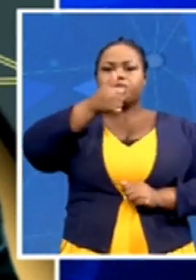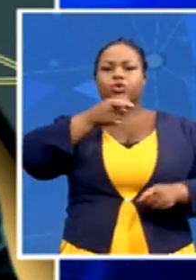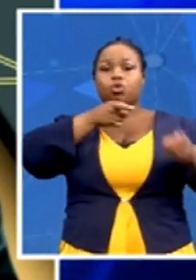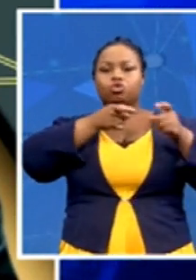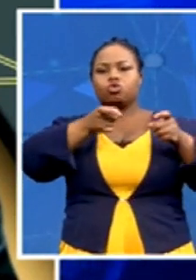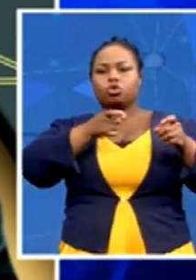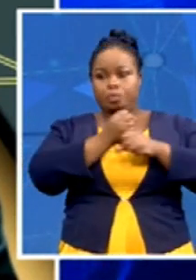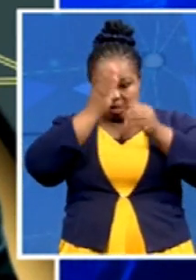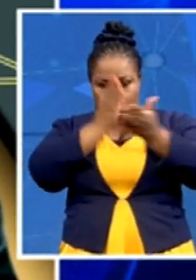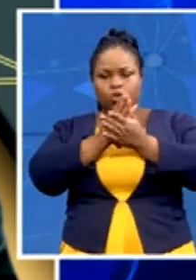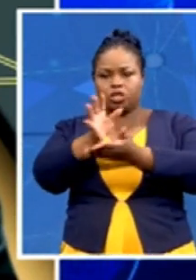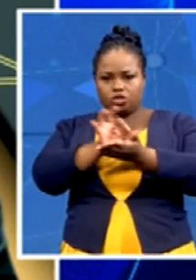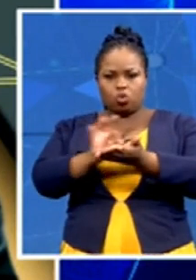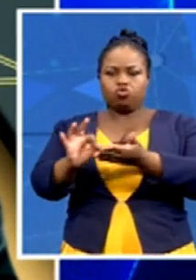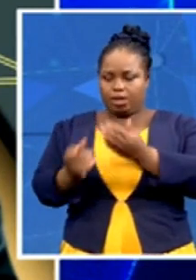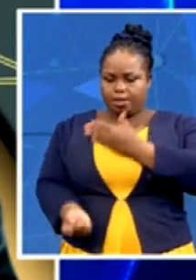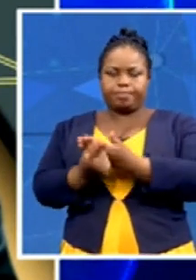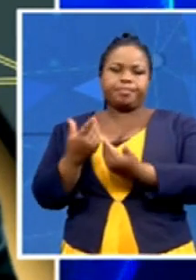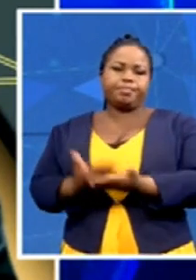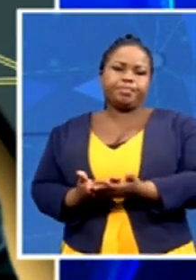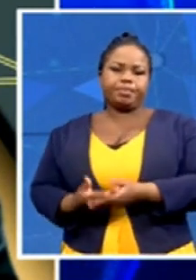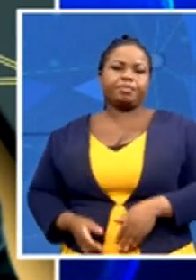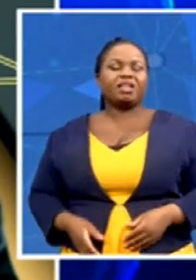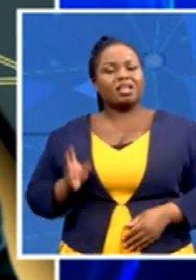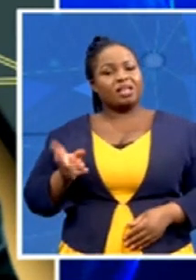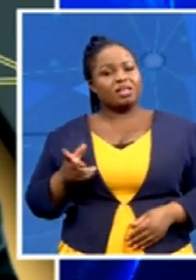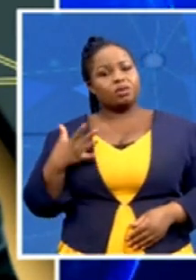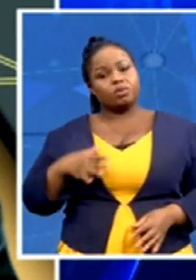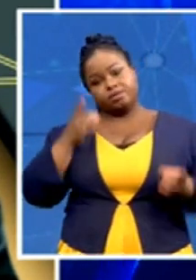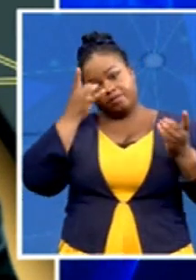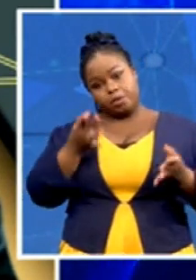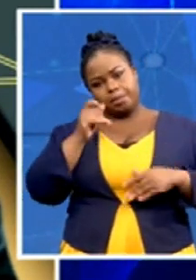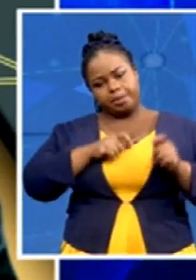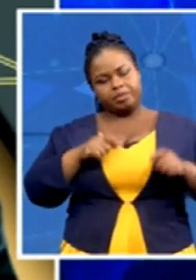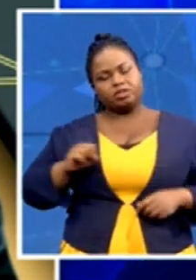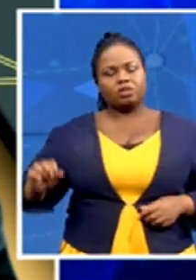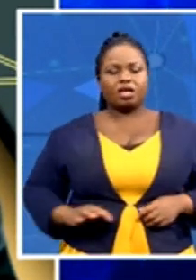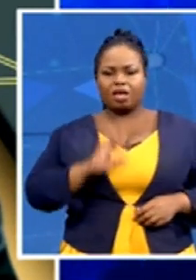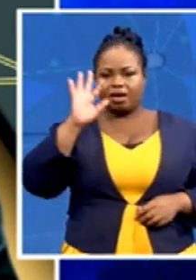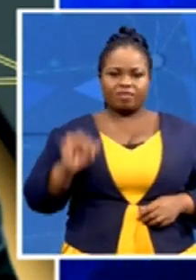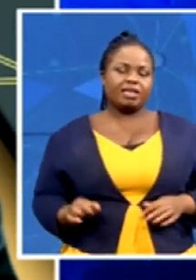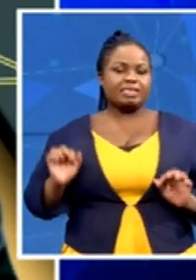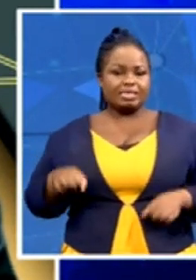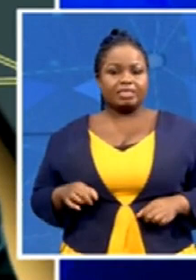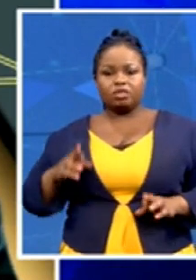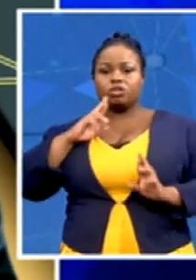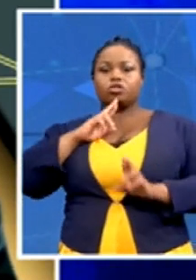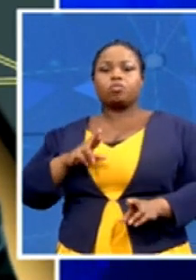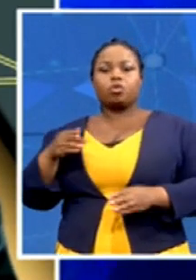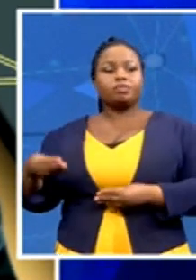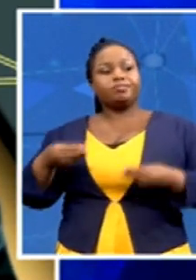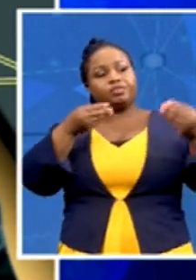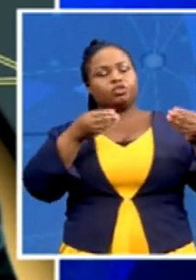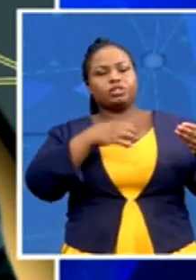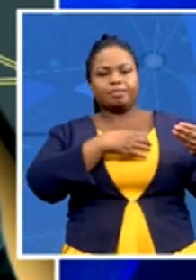But we can also say to the public of South Africa that further to our report being given to the president, there is still more information